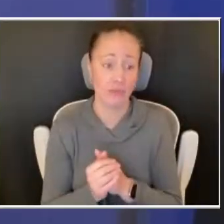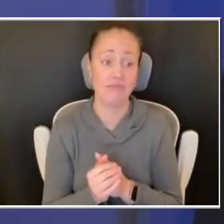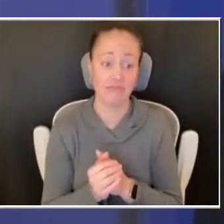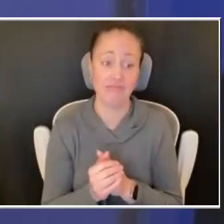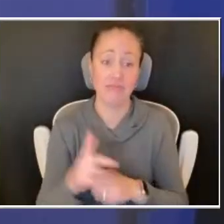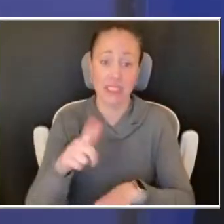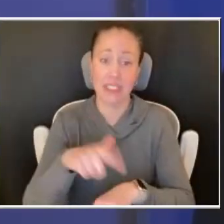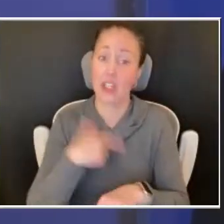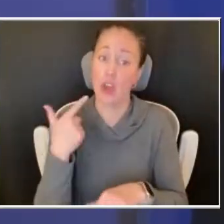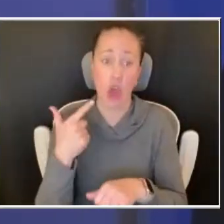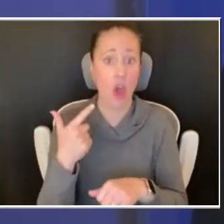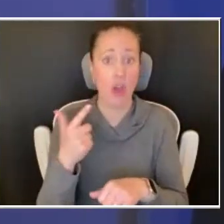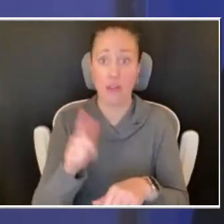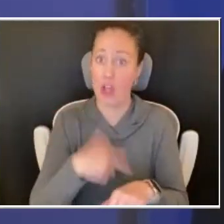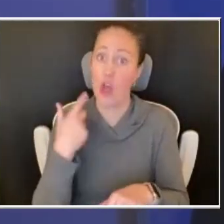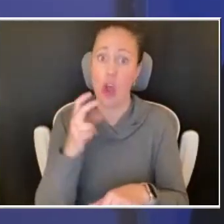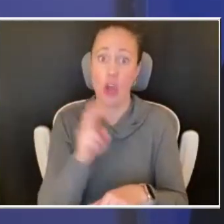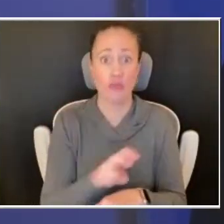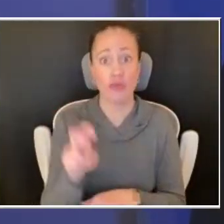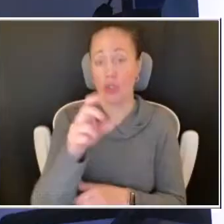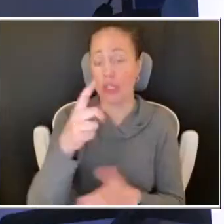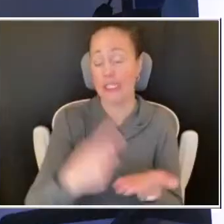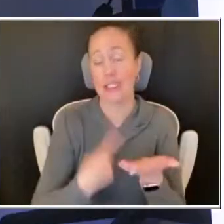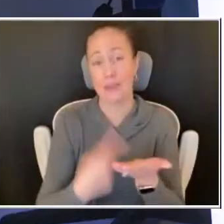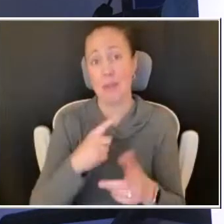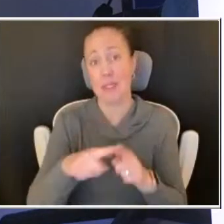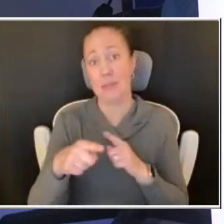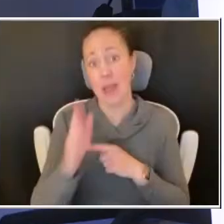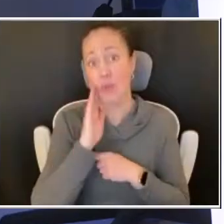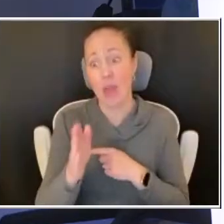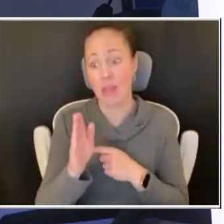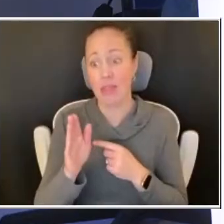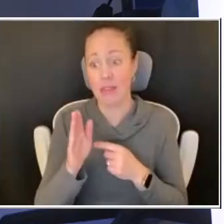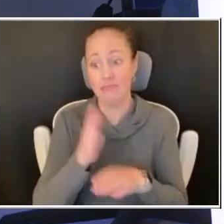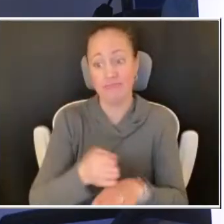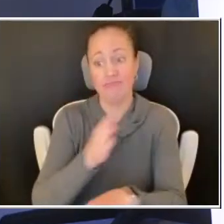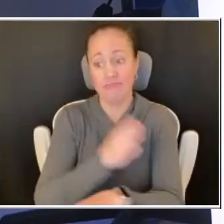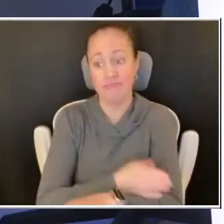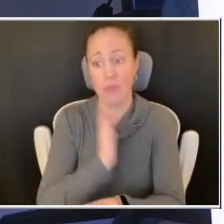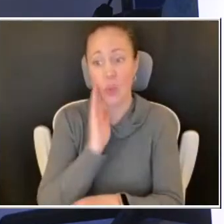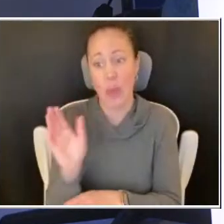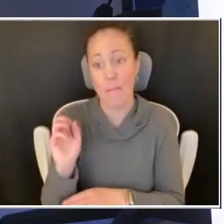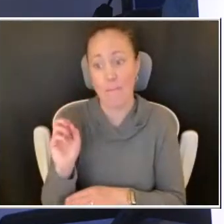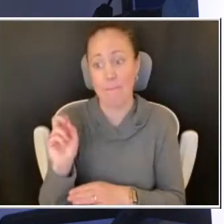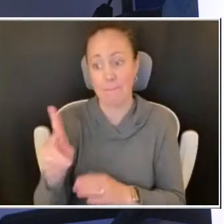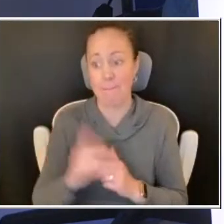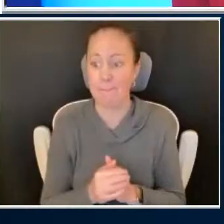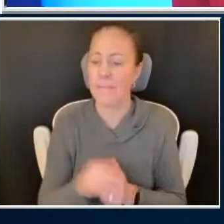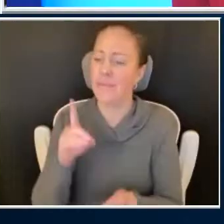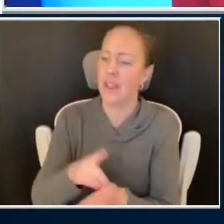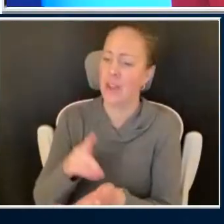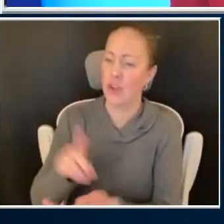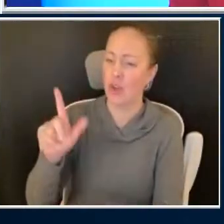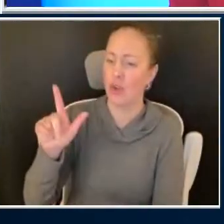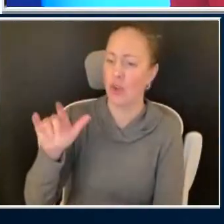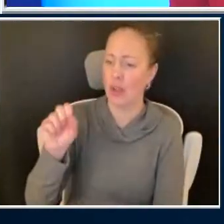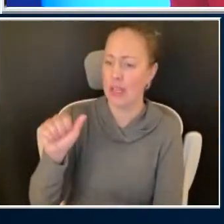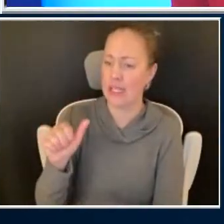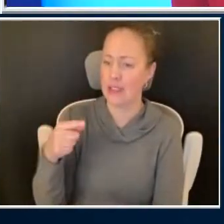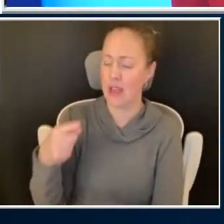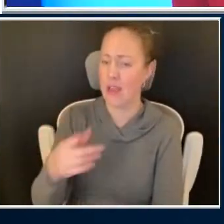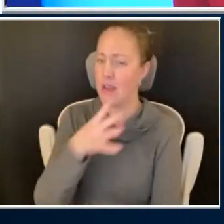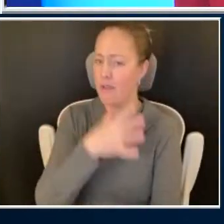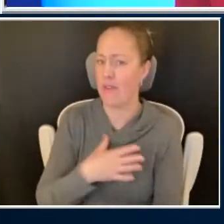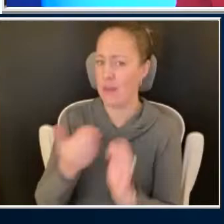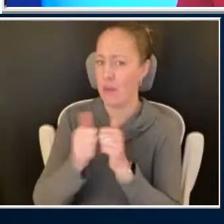but you'll get there. Yeah, good advice. Question for Dr. Lisa Vopat: are female athletes more